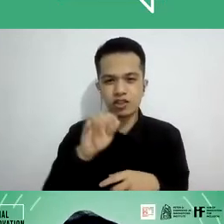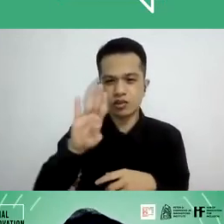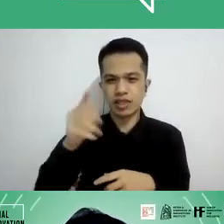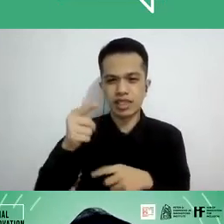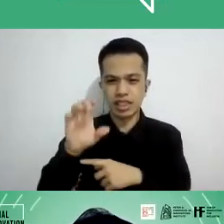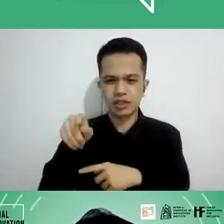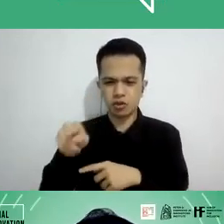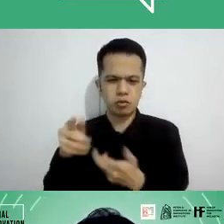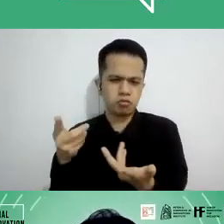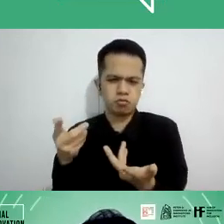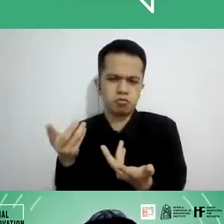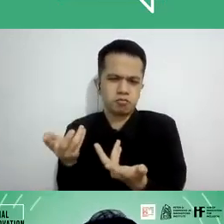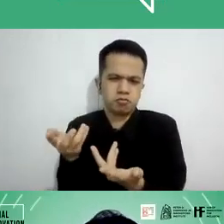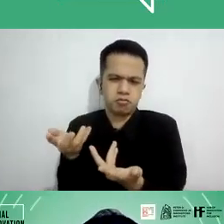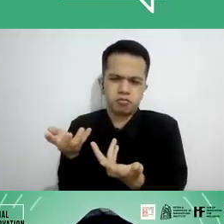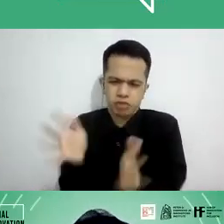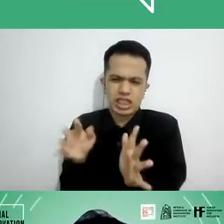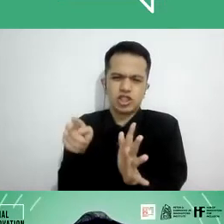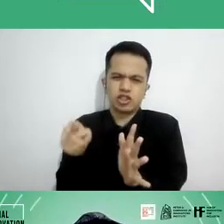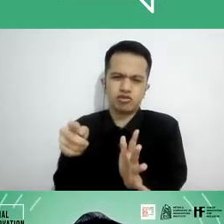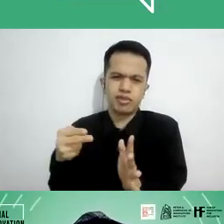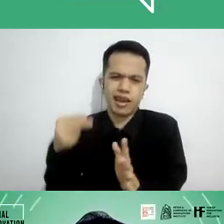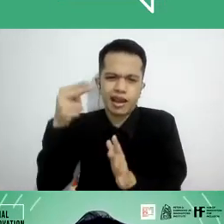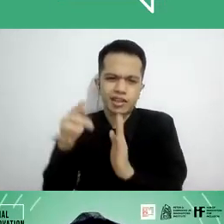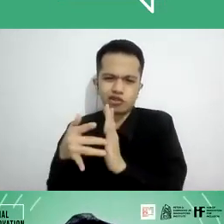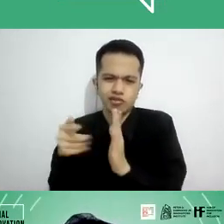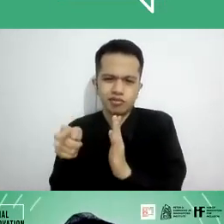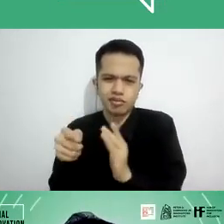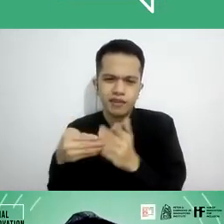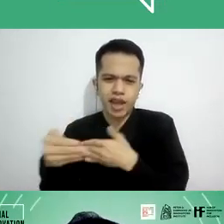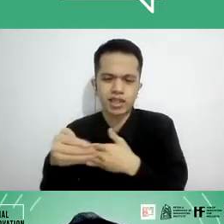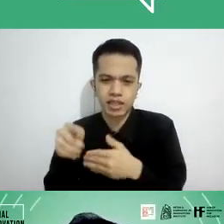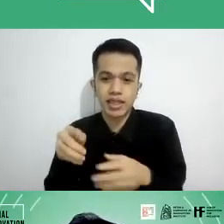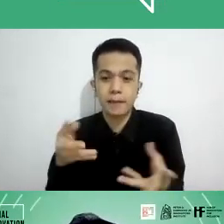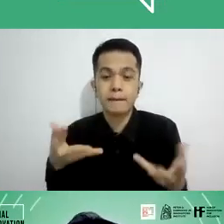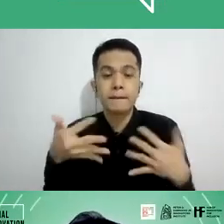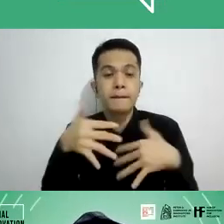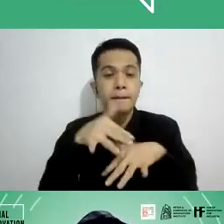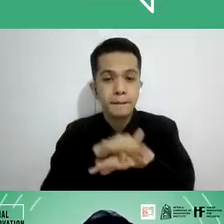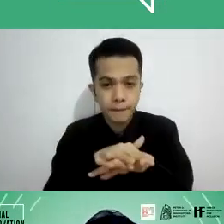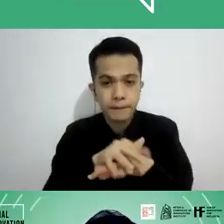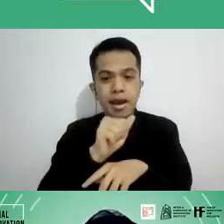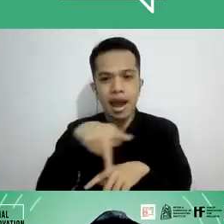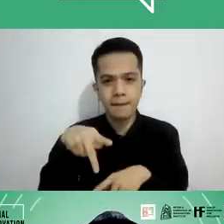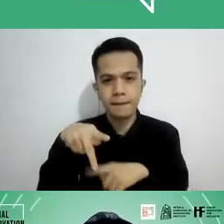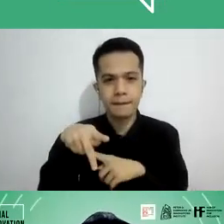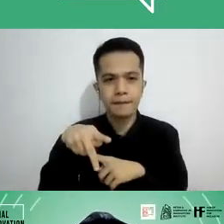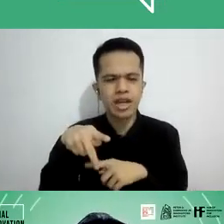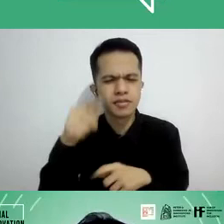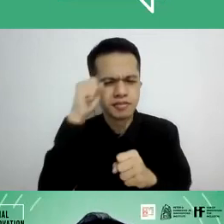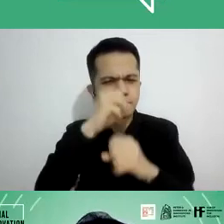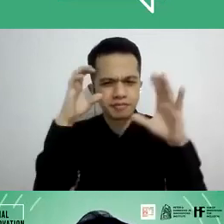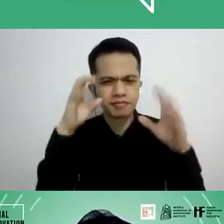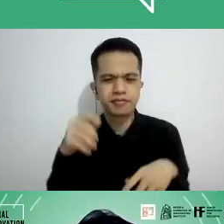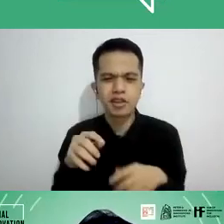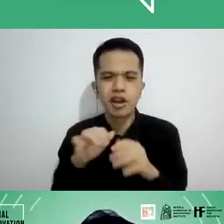already very technologically advanced, and combine it with an app. And imagine the ability to